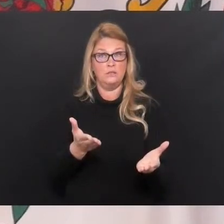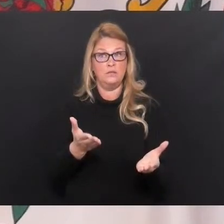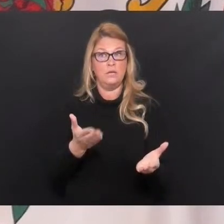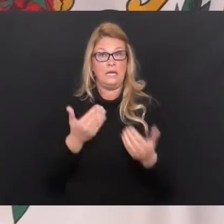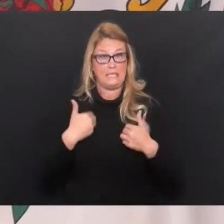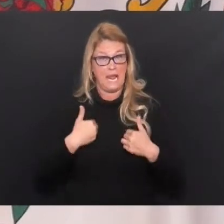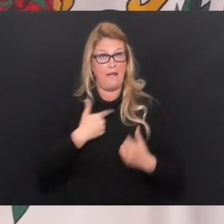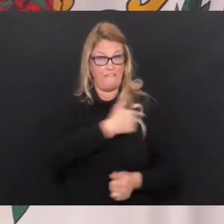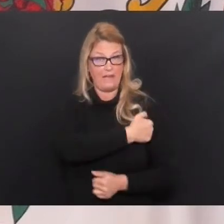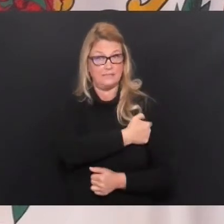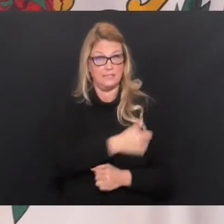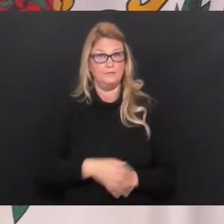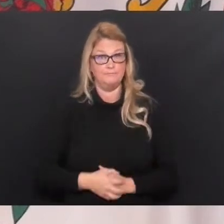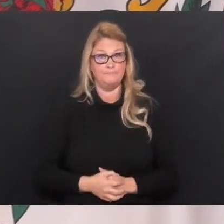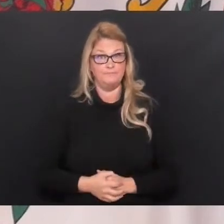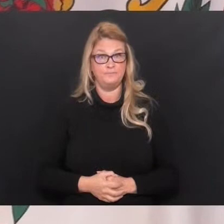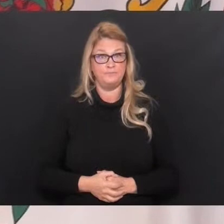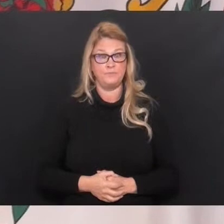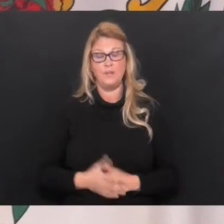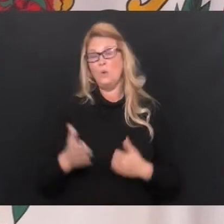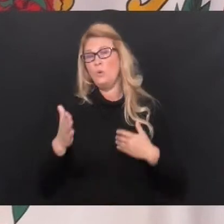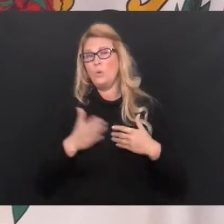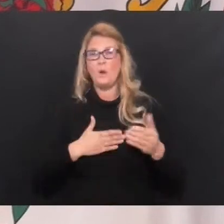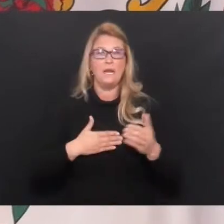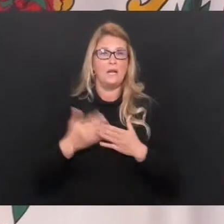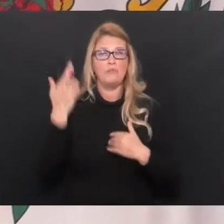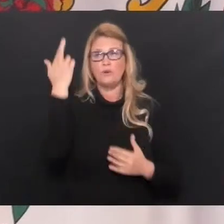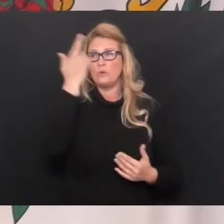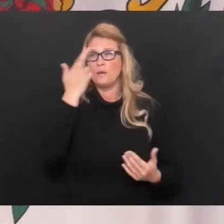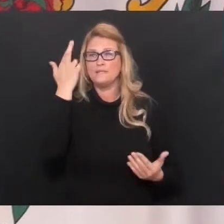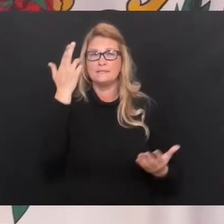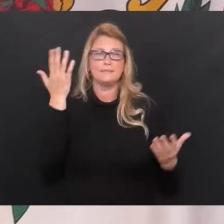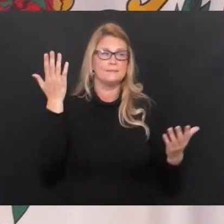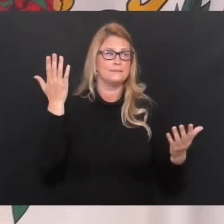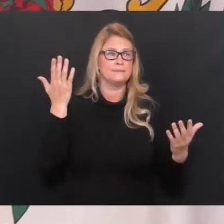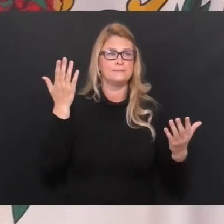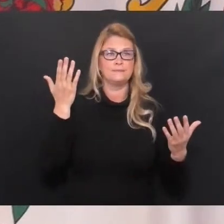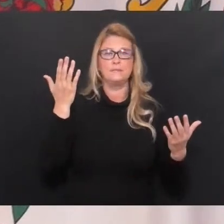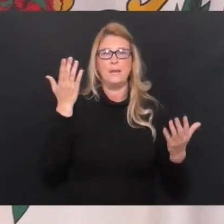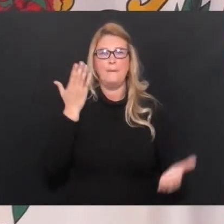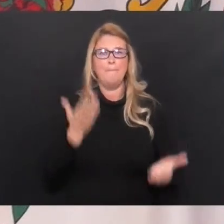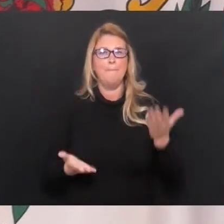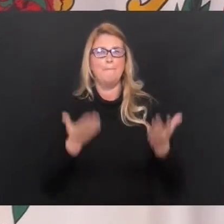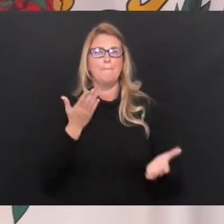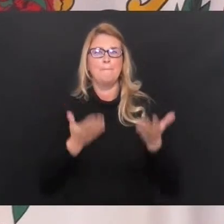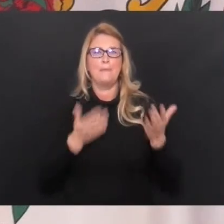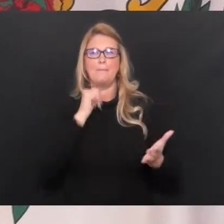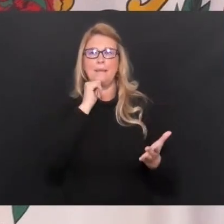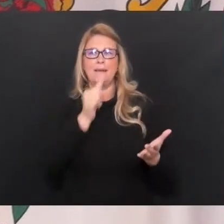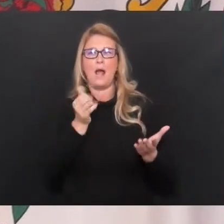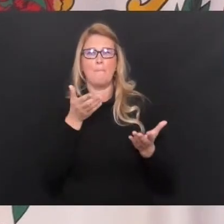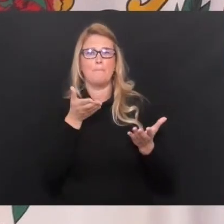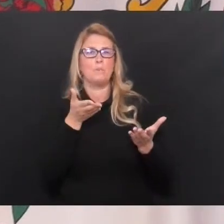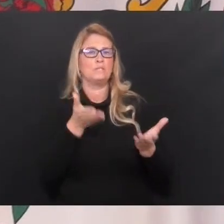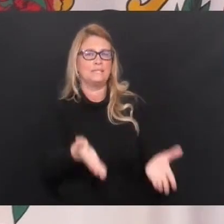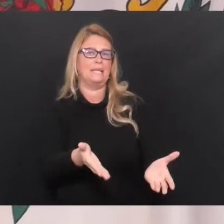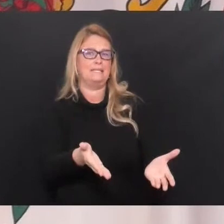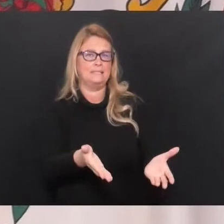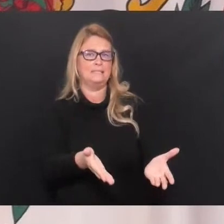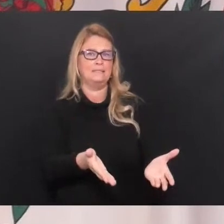vaccinated. And for whatever it was, you know, I'm sure it was not presented in a way